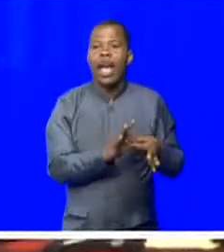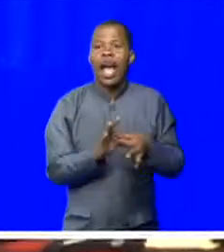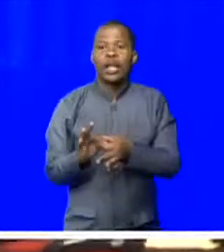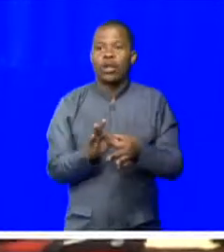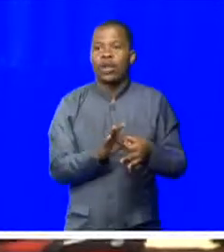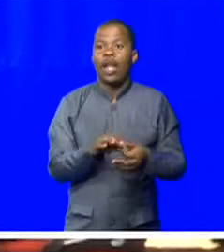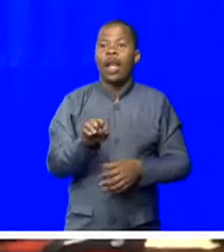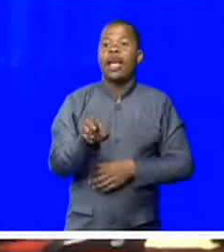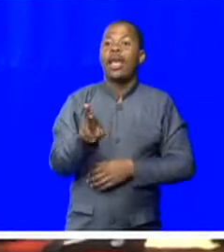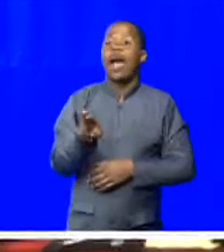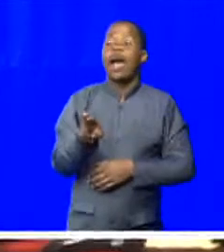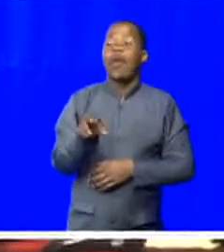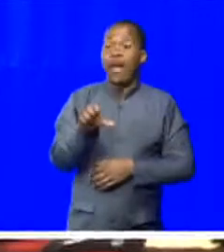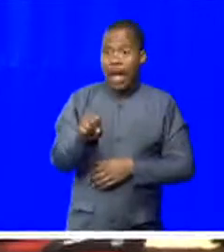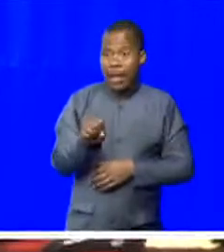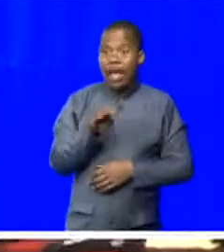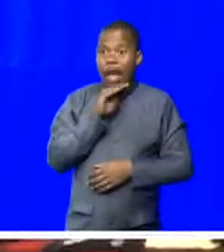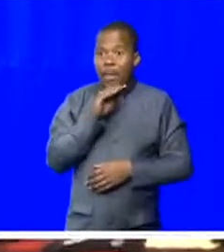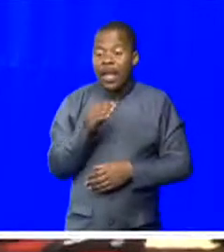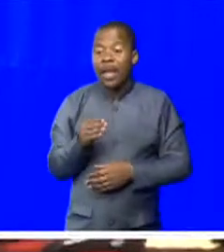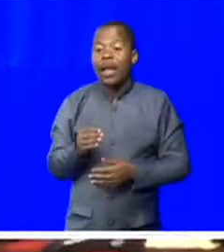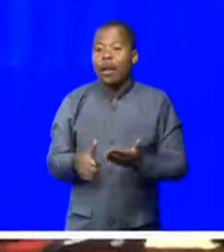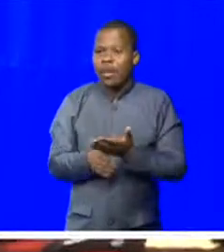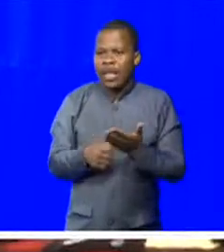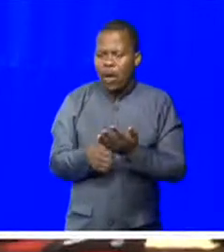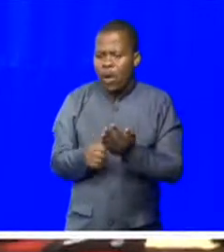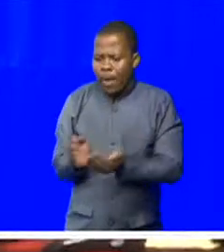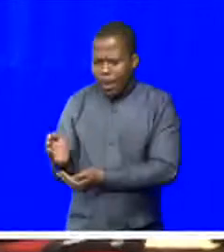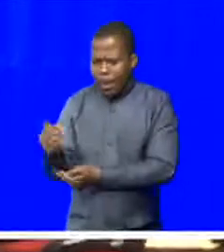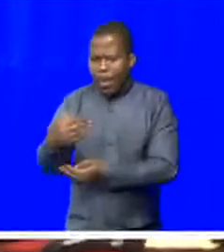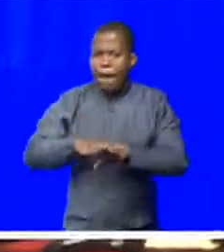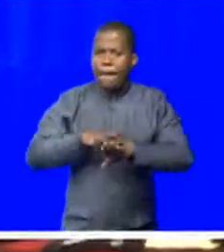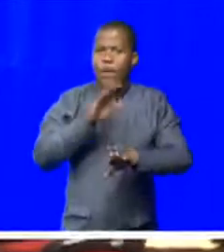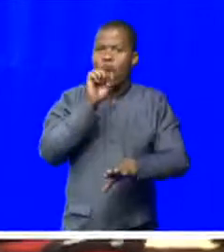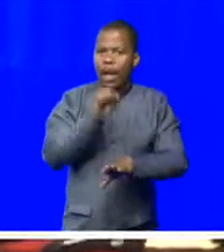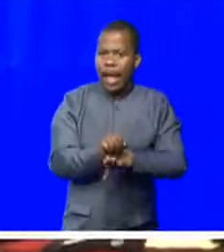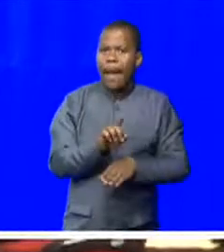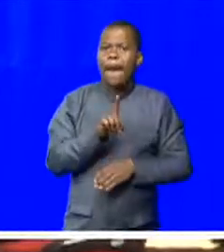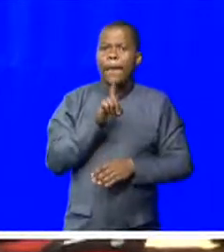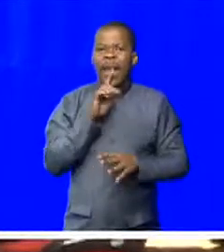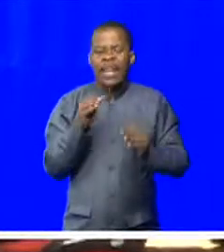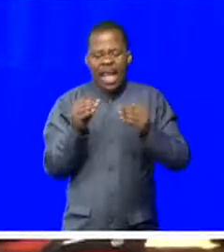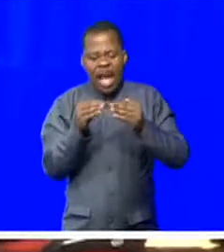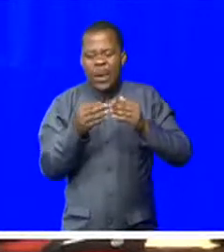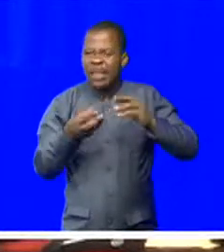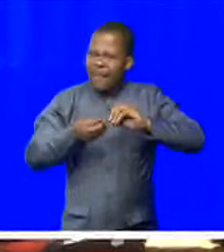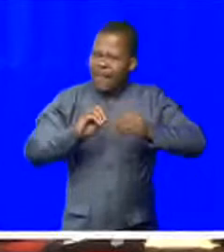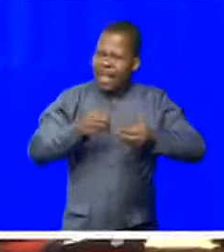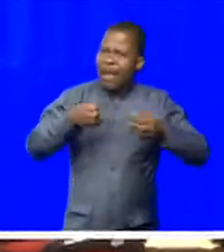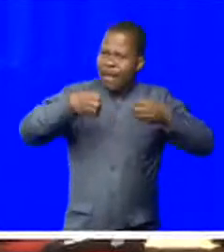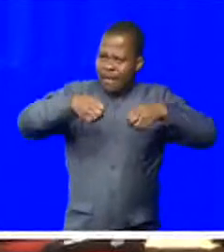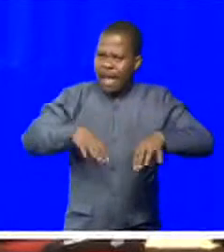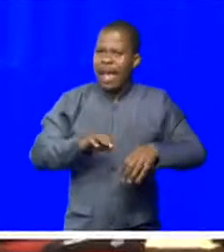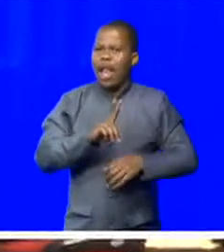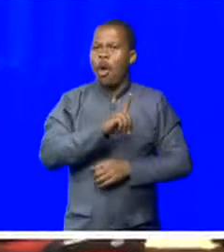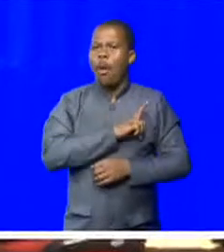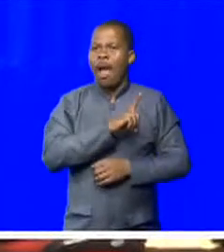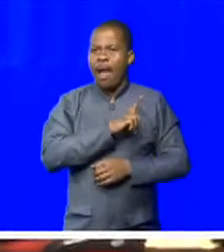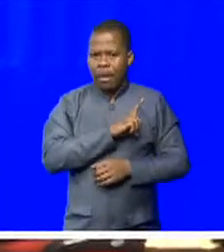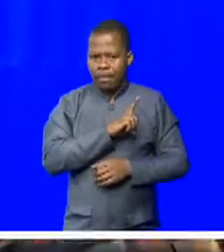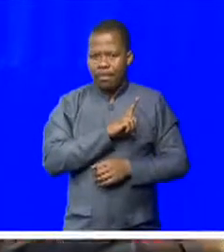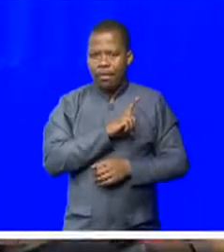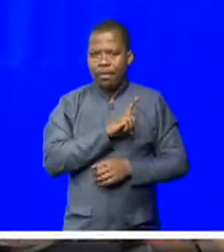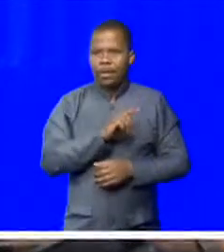futhi sekuna SRA lokoleka more man futhi ke asizame lokuthi into iproperty yahulumende